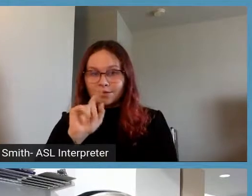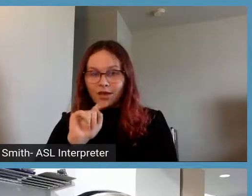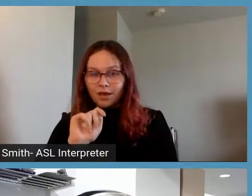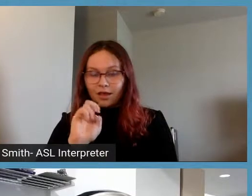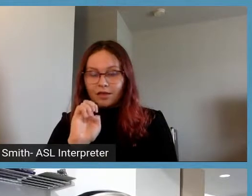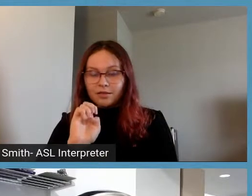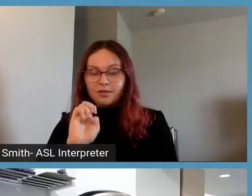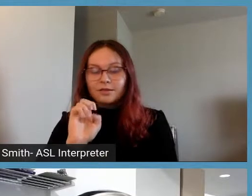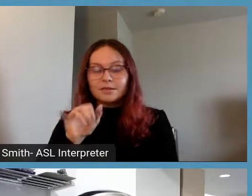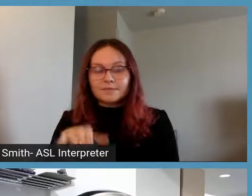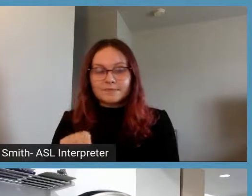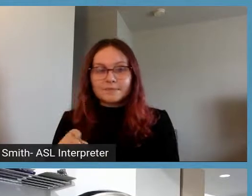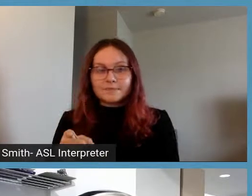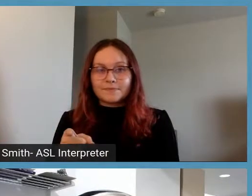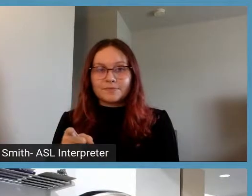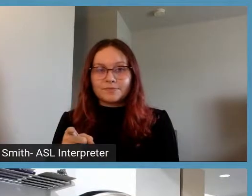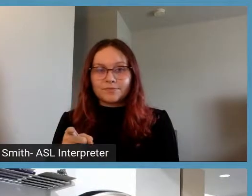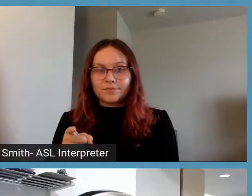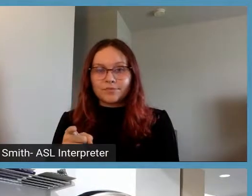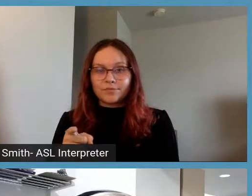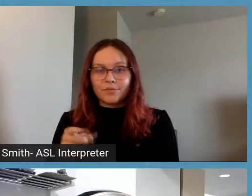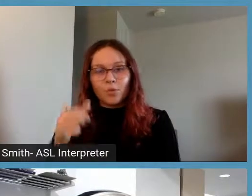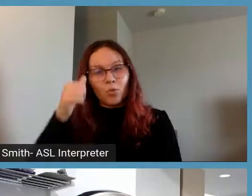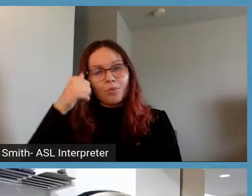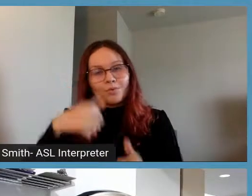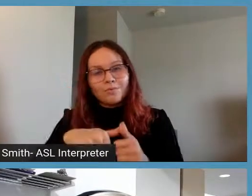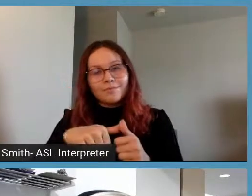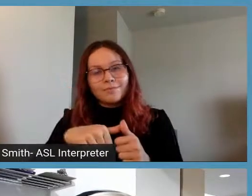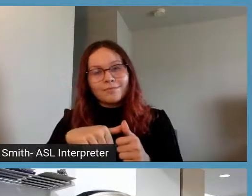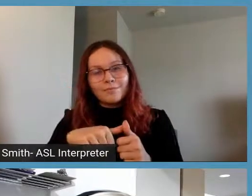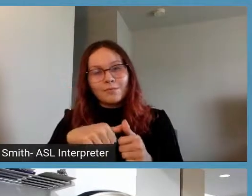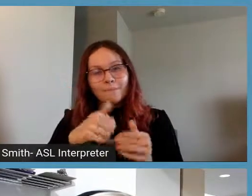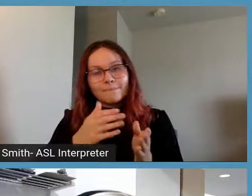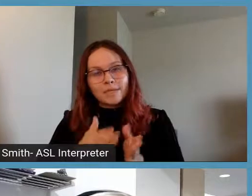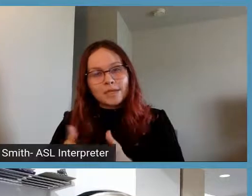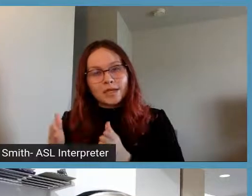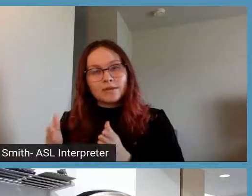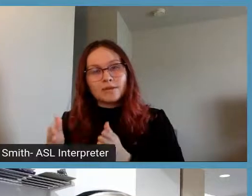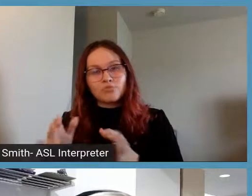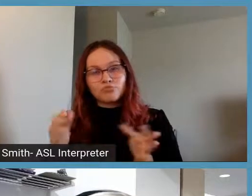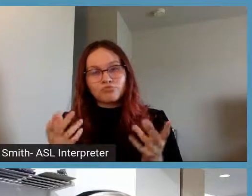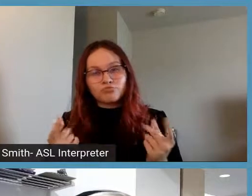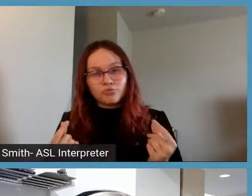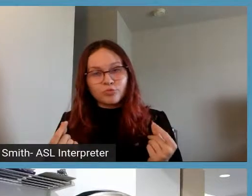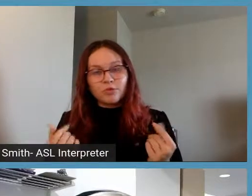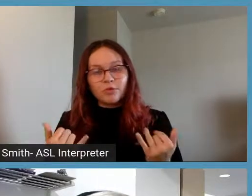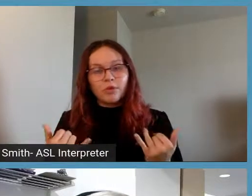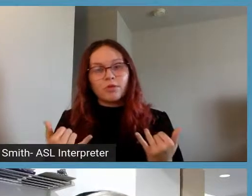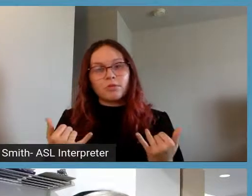in mind. I think all the planning we're doing now is for, well, how can we make this program hybrid,